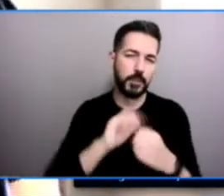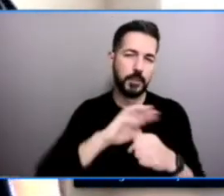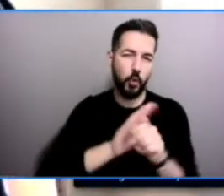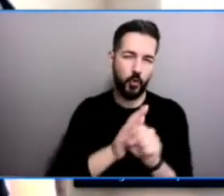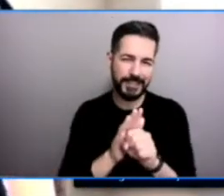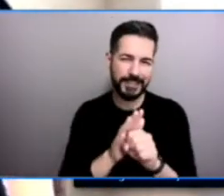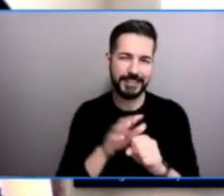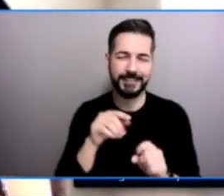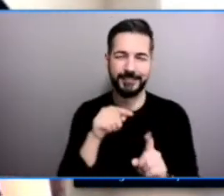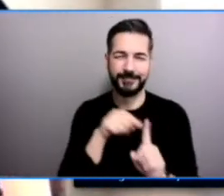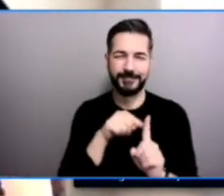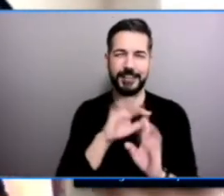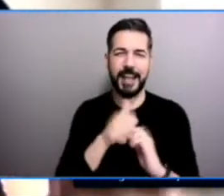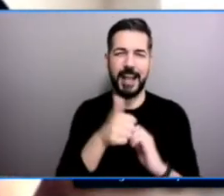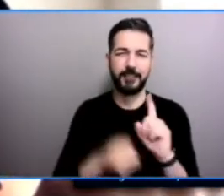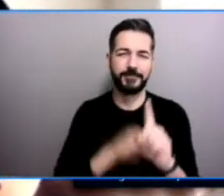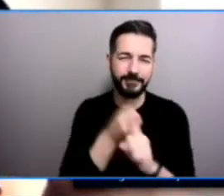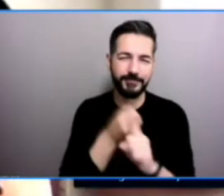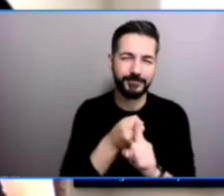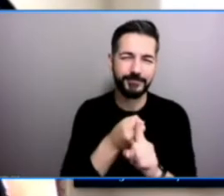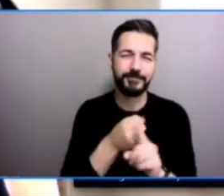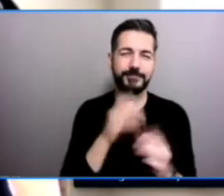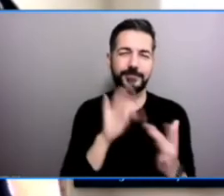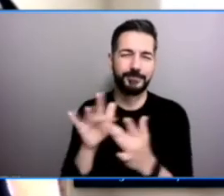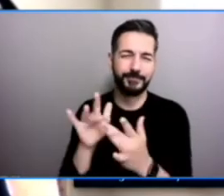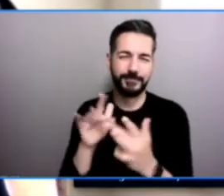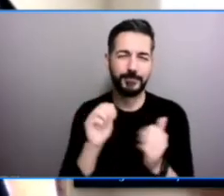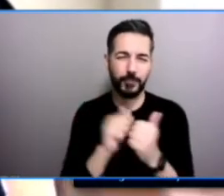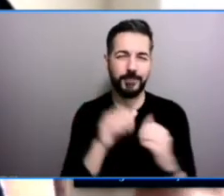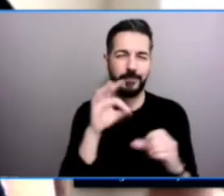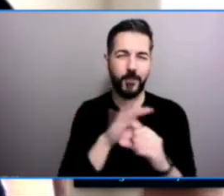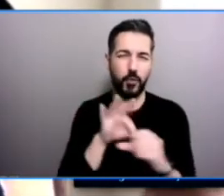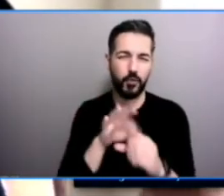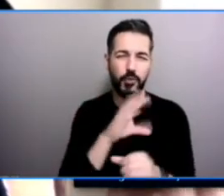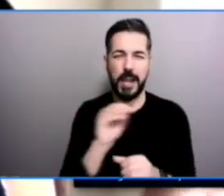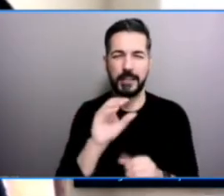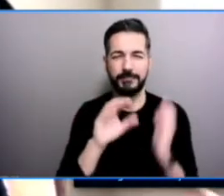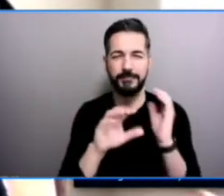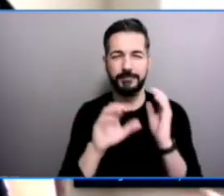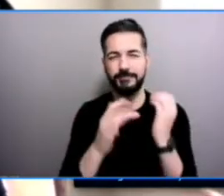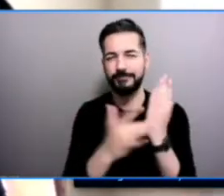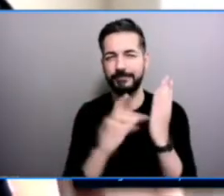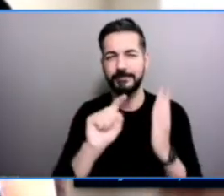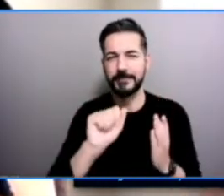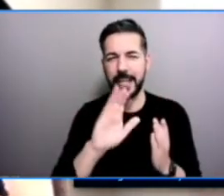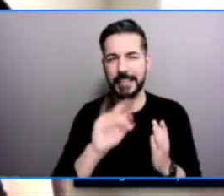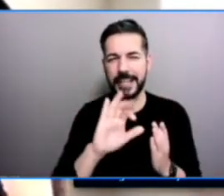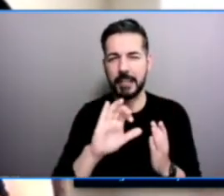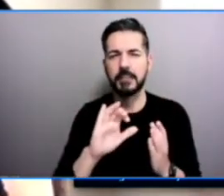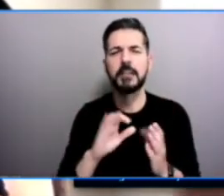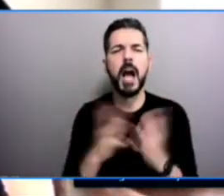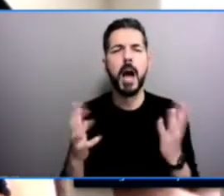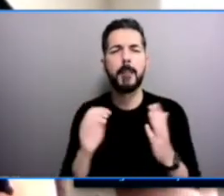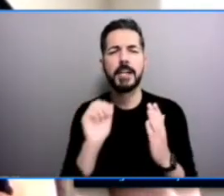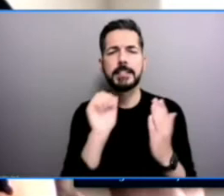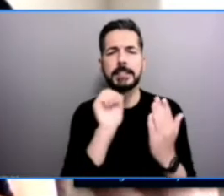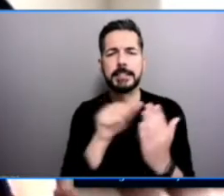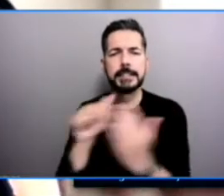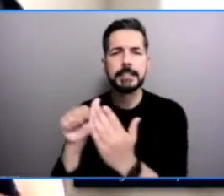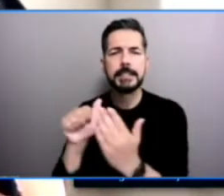have to be in agreement that the approach needs to be to uphold the strongest values that will create transformational change